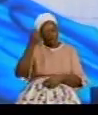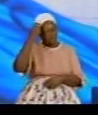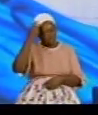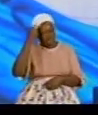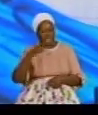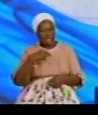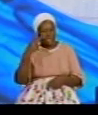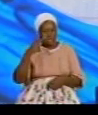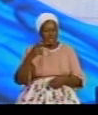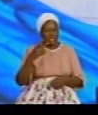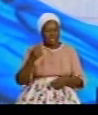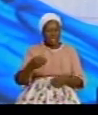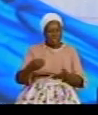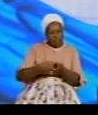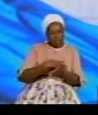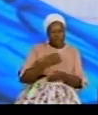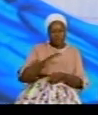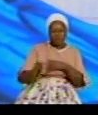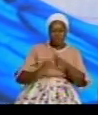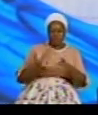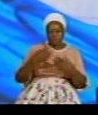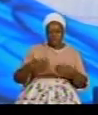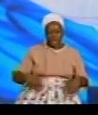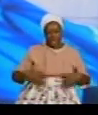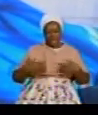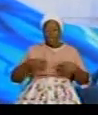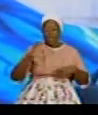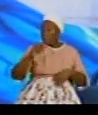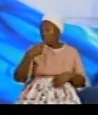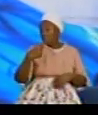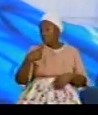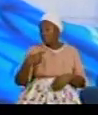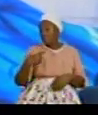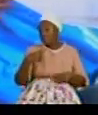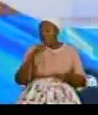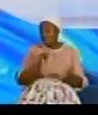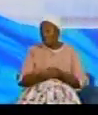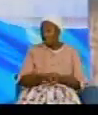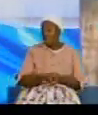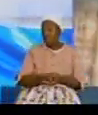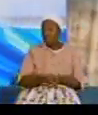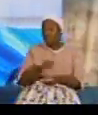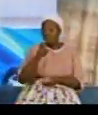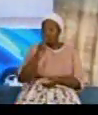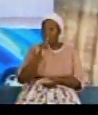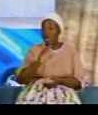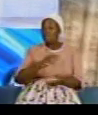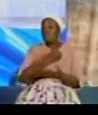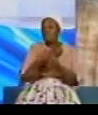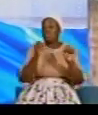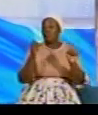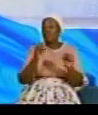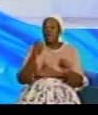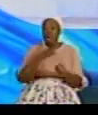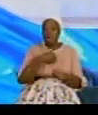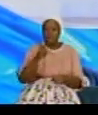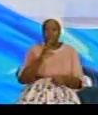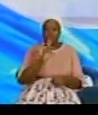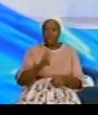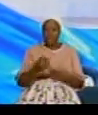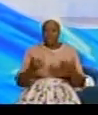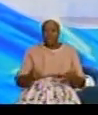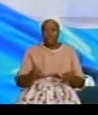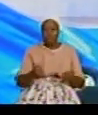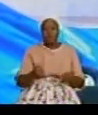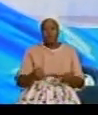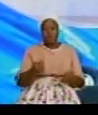looking at the influence of your life, can you say that you are converted, you have become as